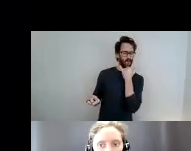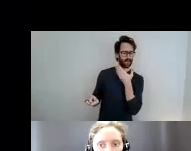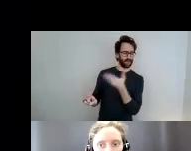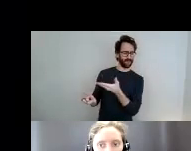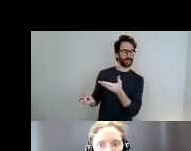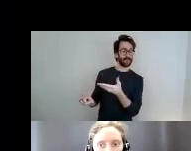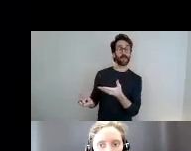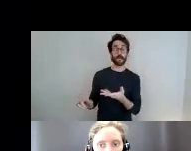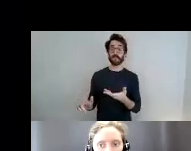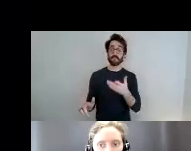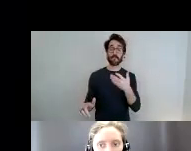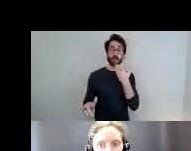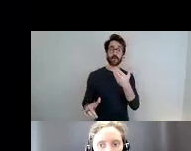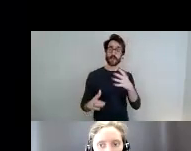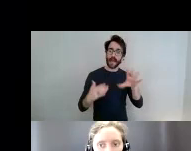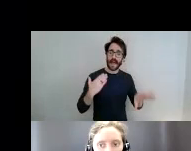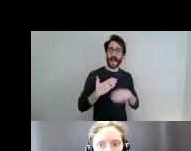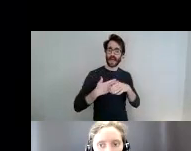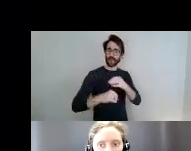just another way to protect yourself.